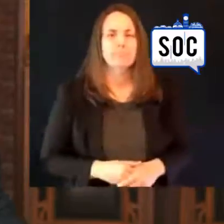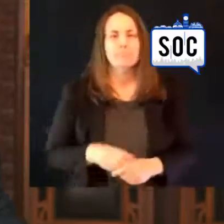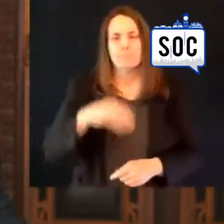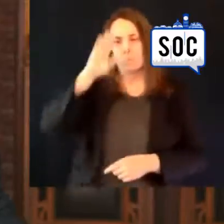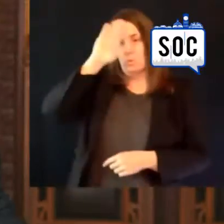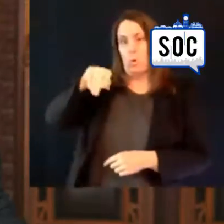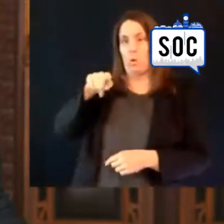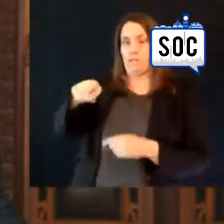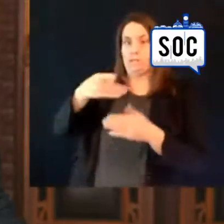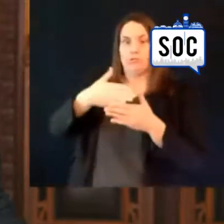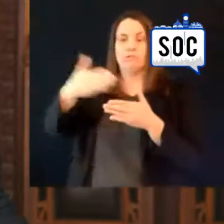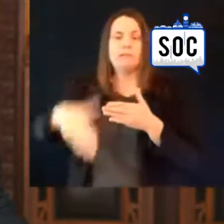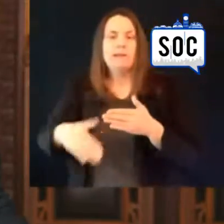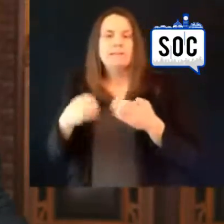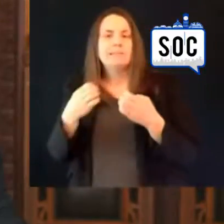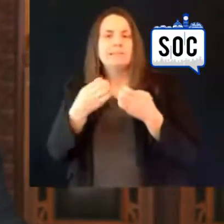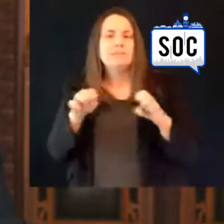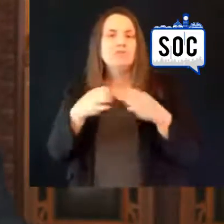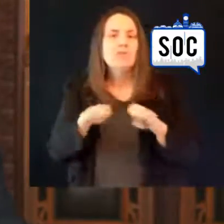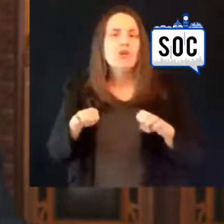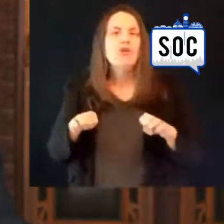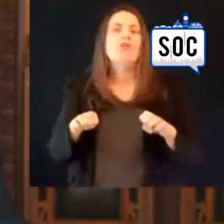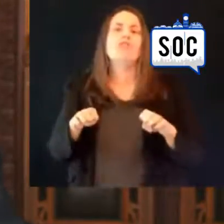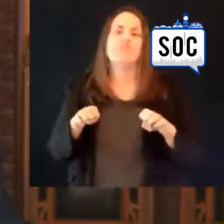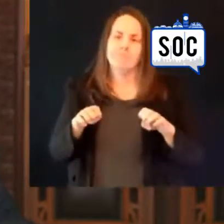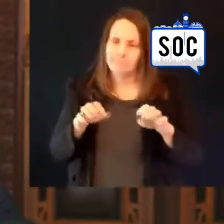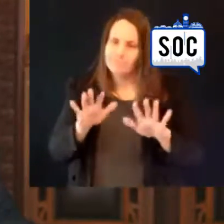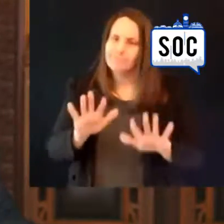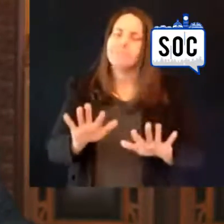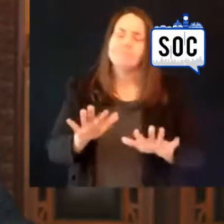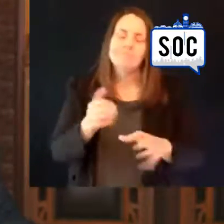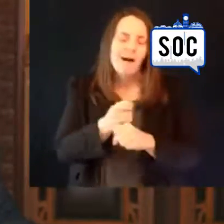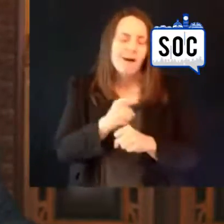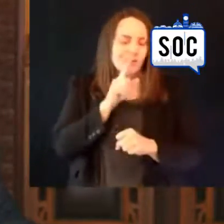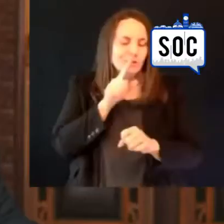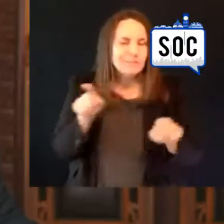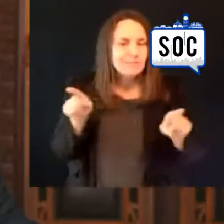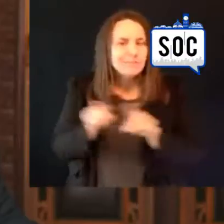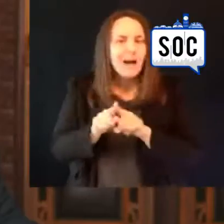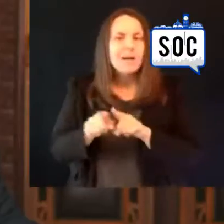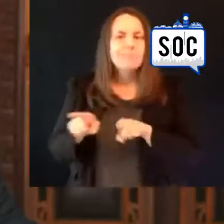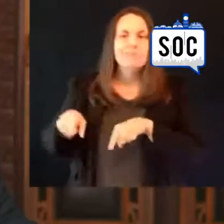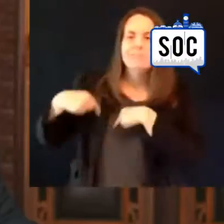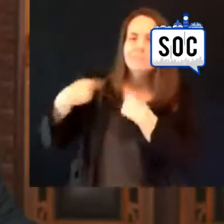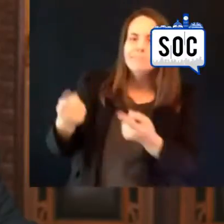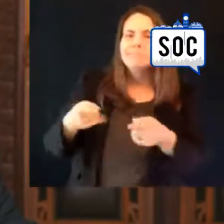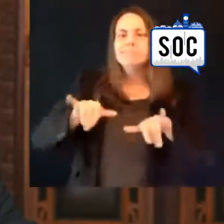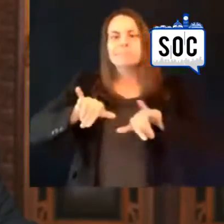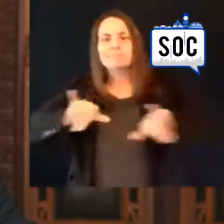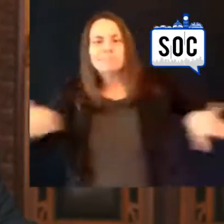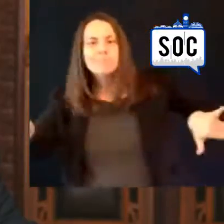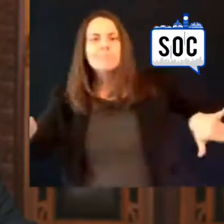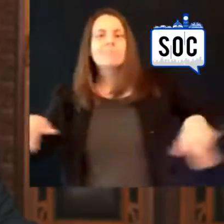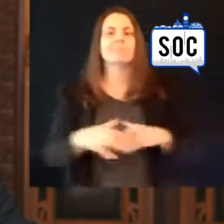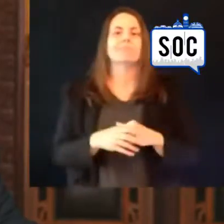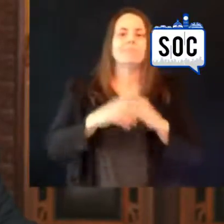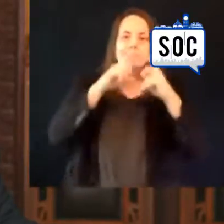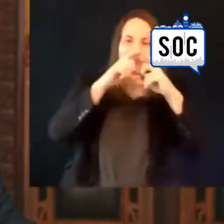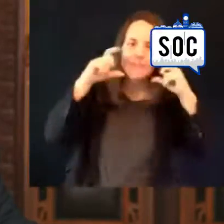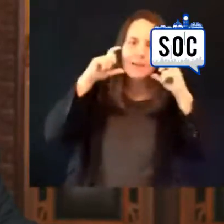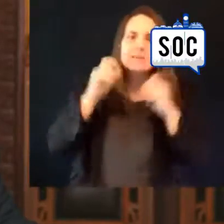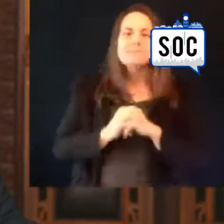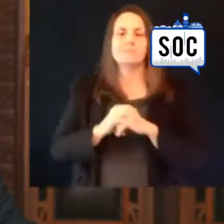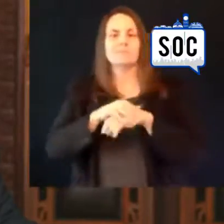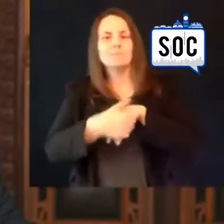diligent as ever. Whether you're vaccinated or not, continue to wear your mask whenever you and wherever you go